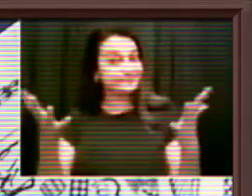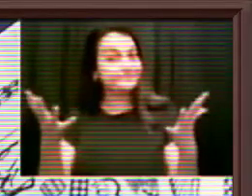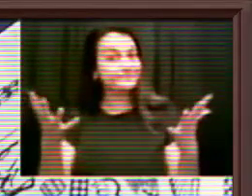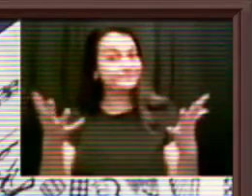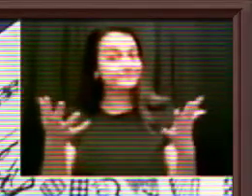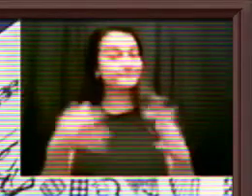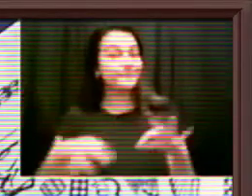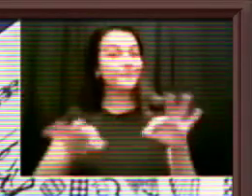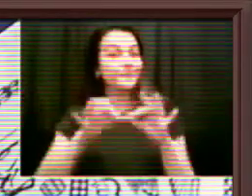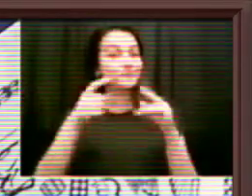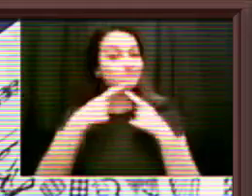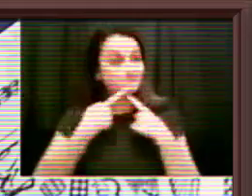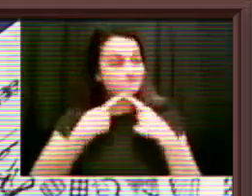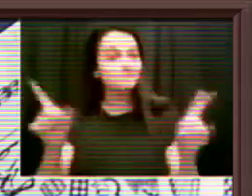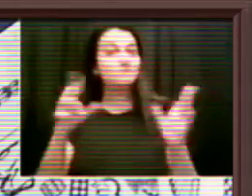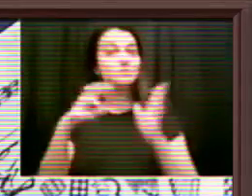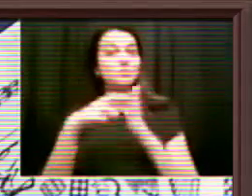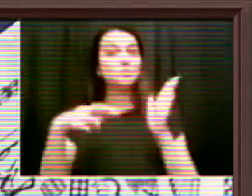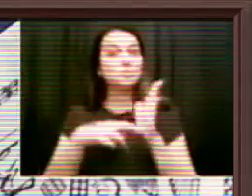But